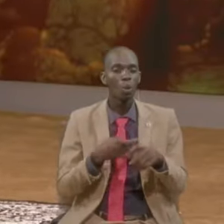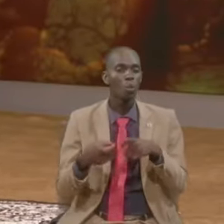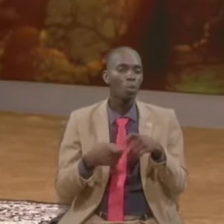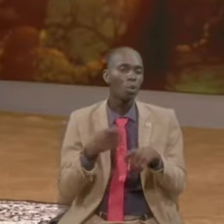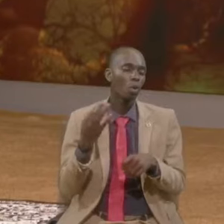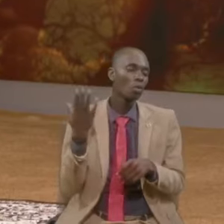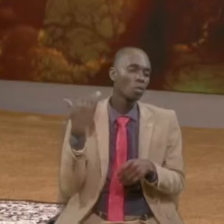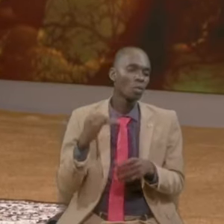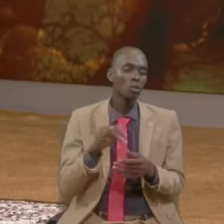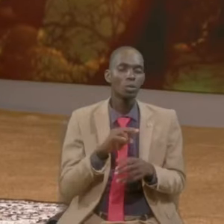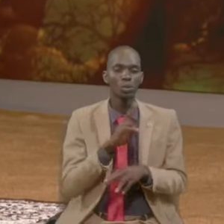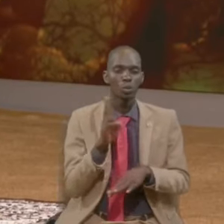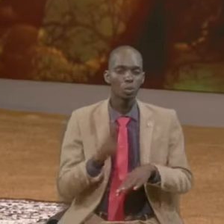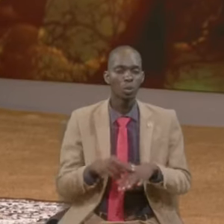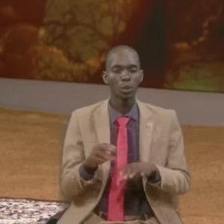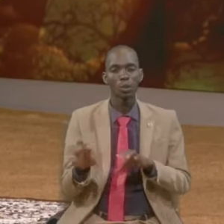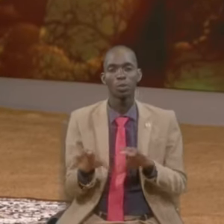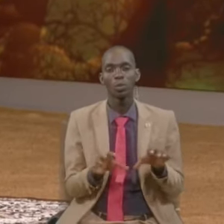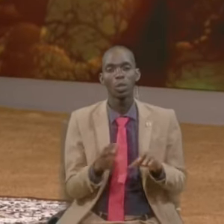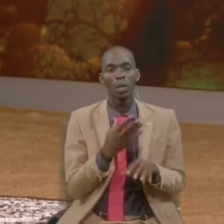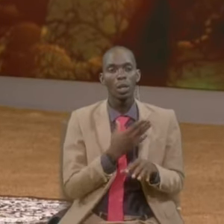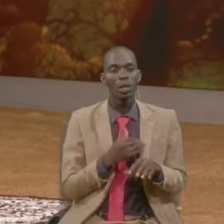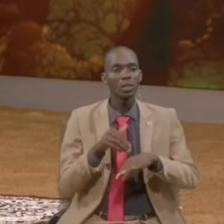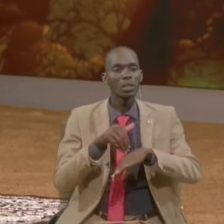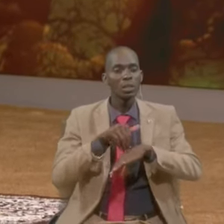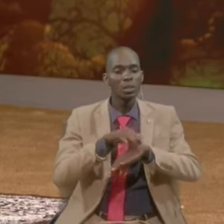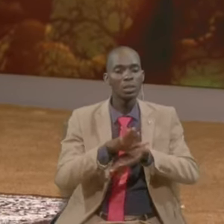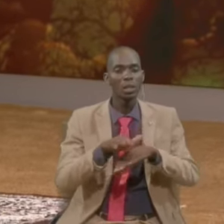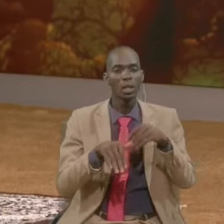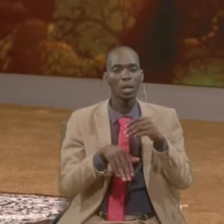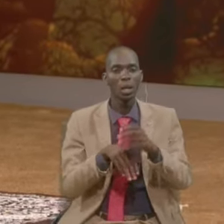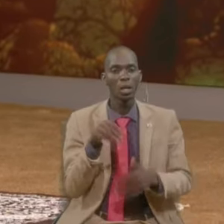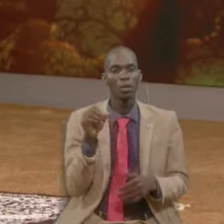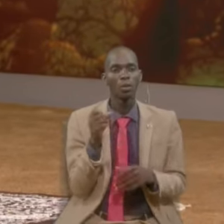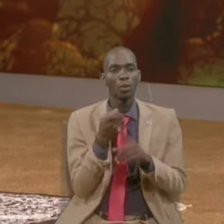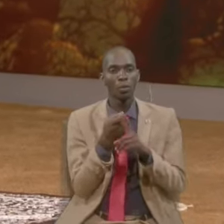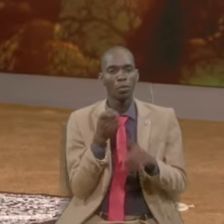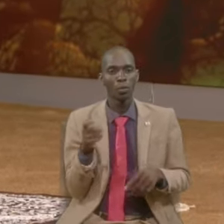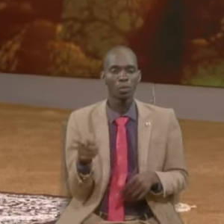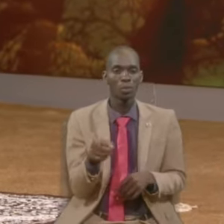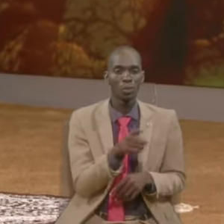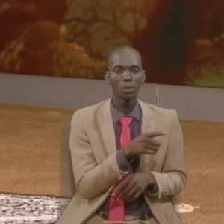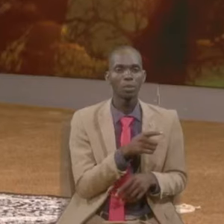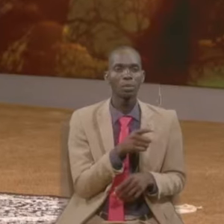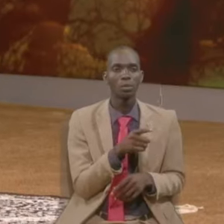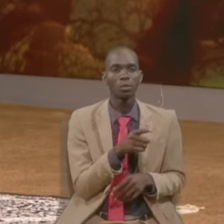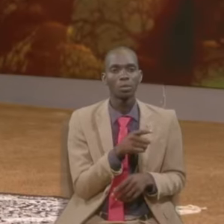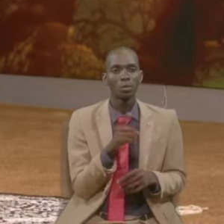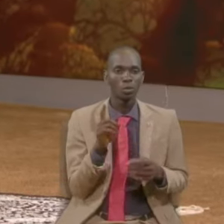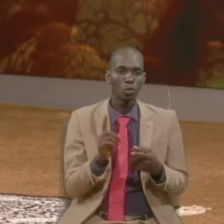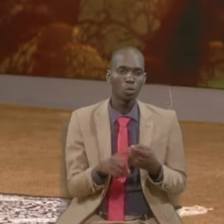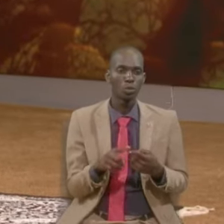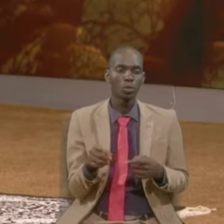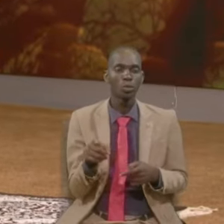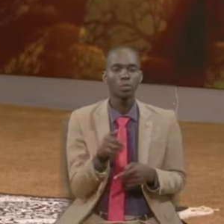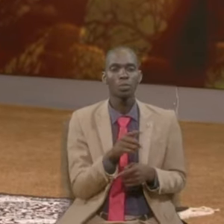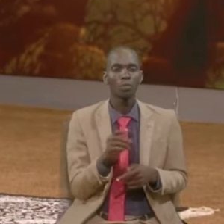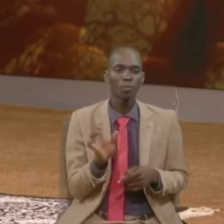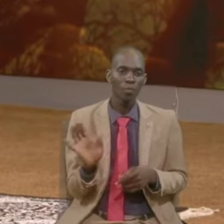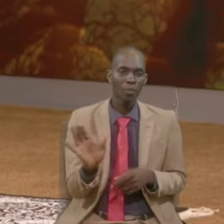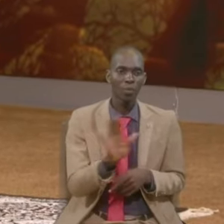too, that's what they do. And they sent out from them, out unto him,